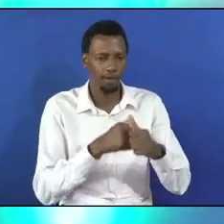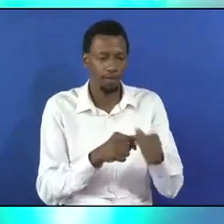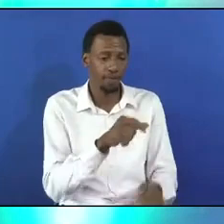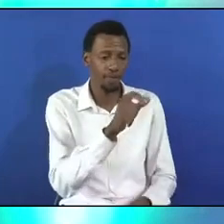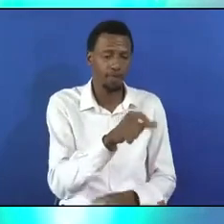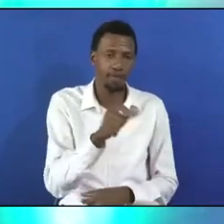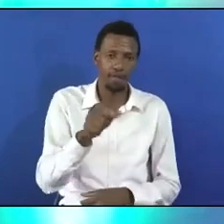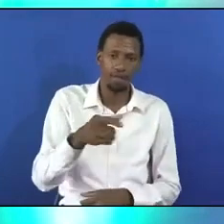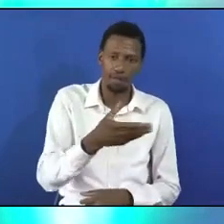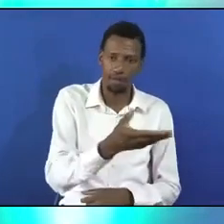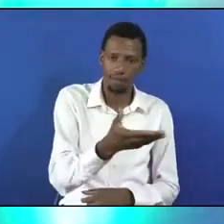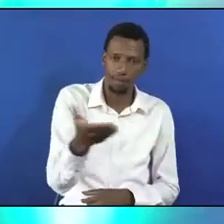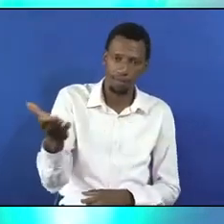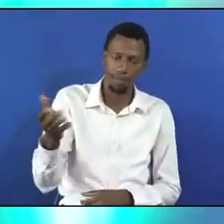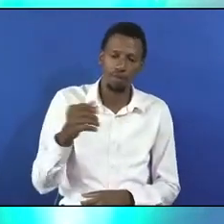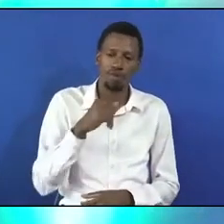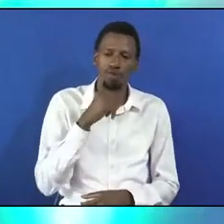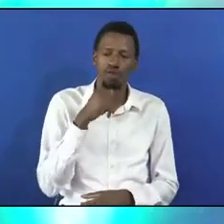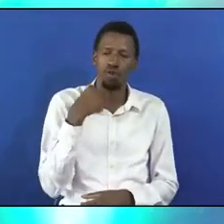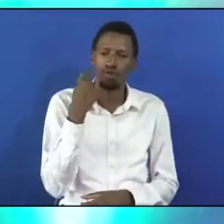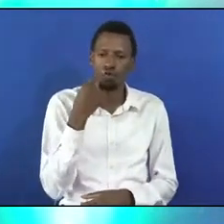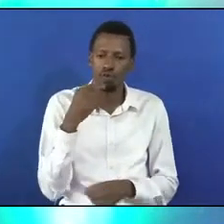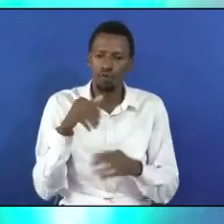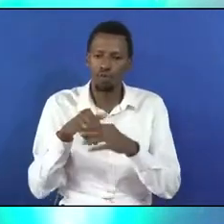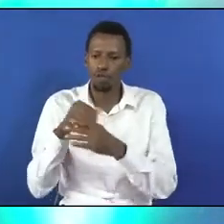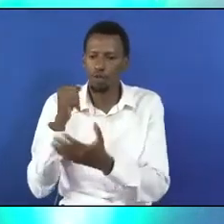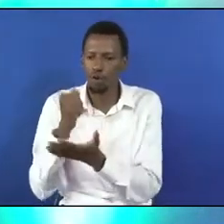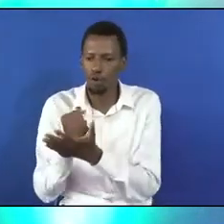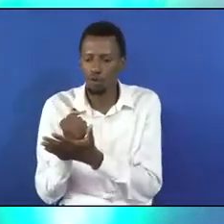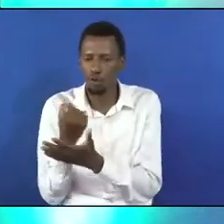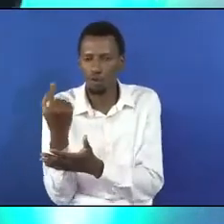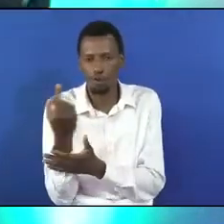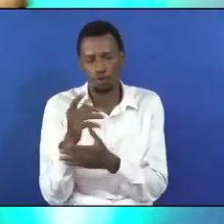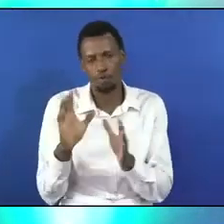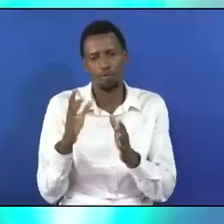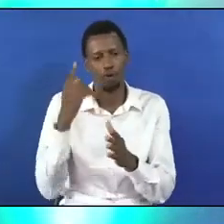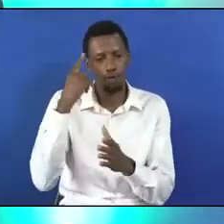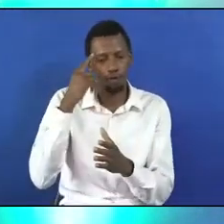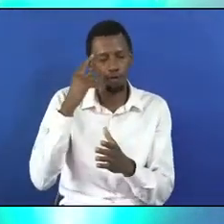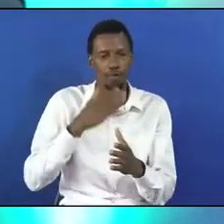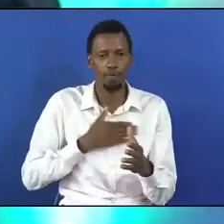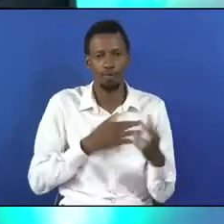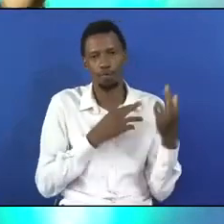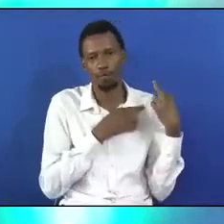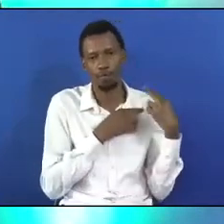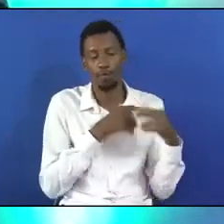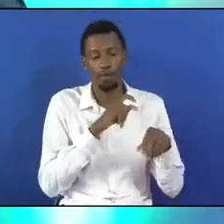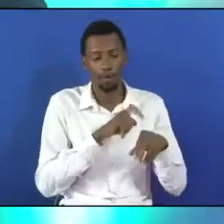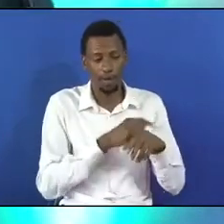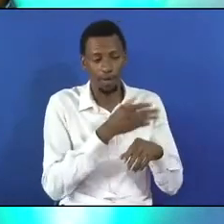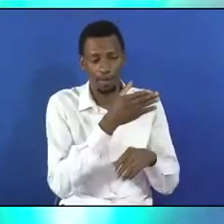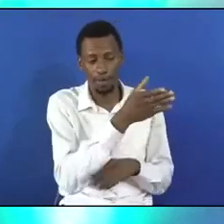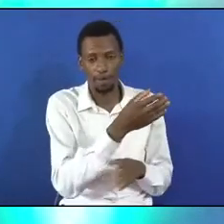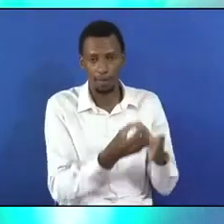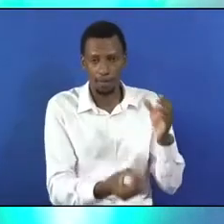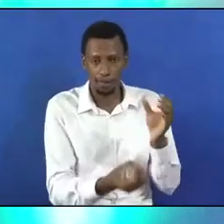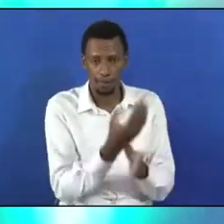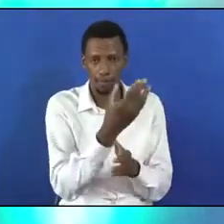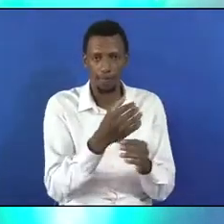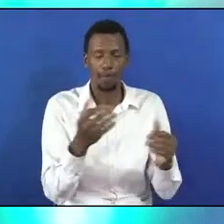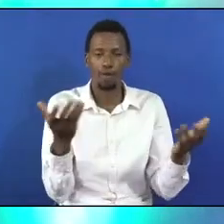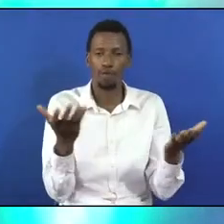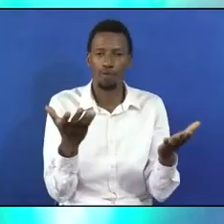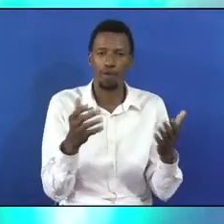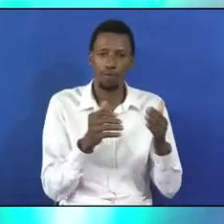every one of us. It is not for those who are in the office. It is for us. And when it is there, that center where our leaders will